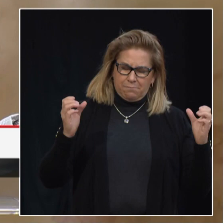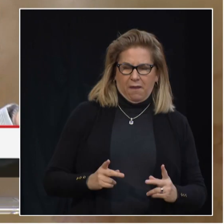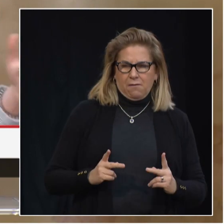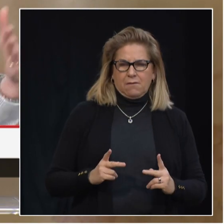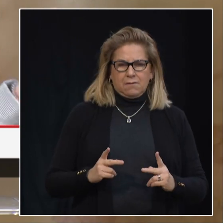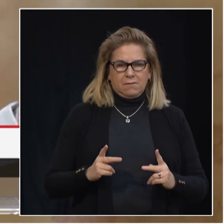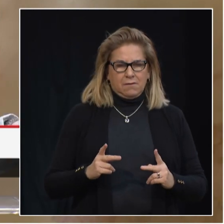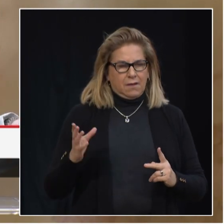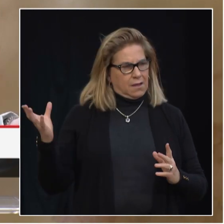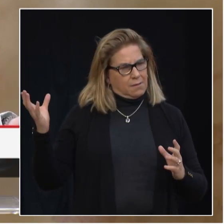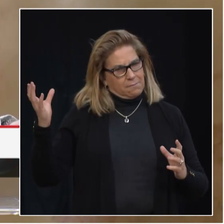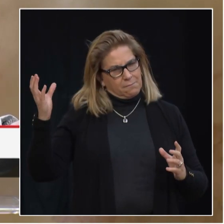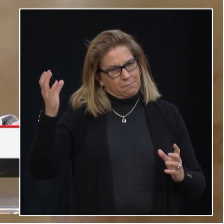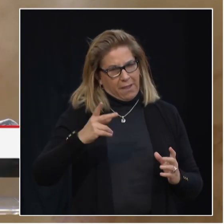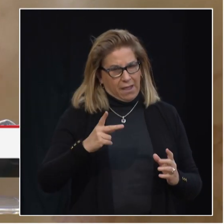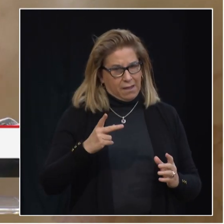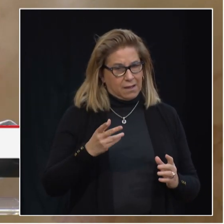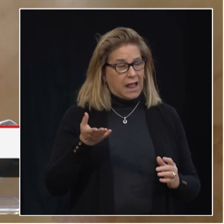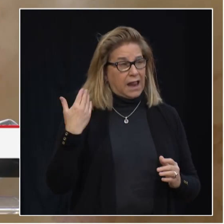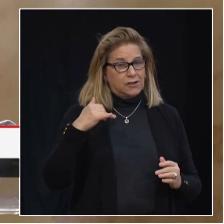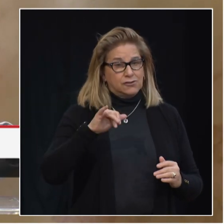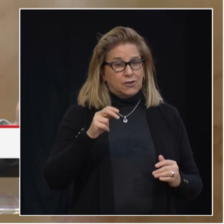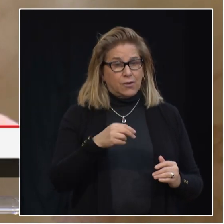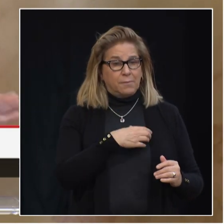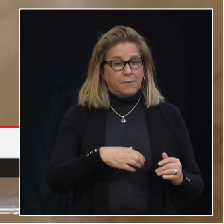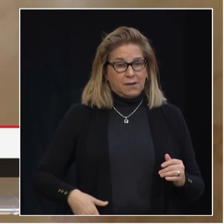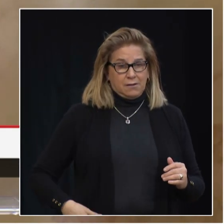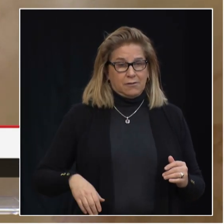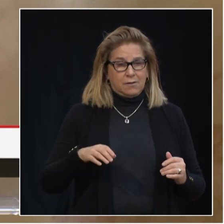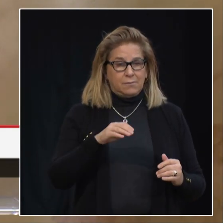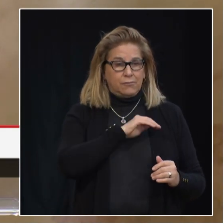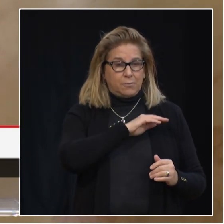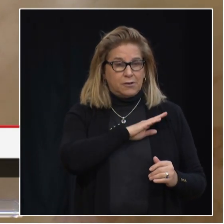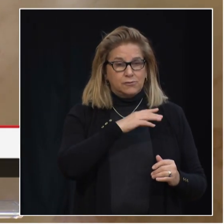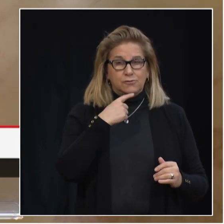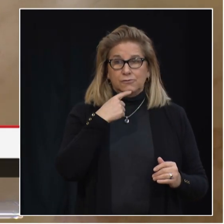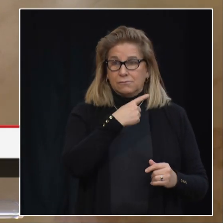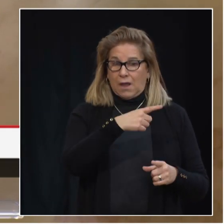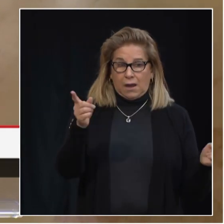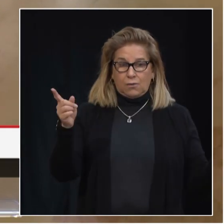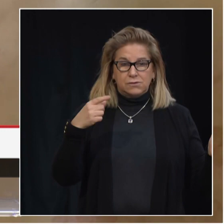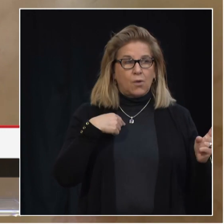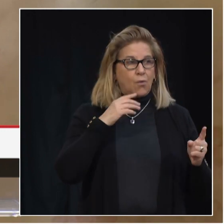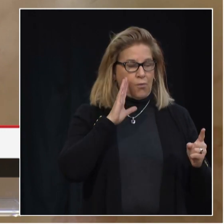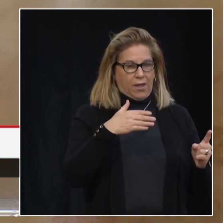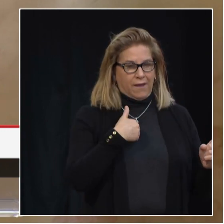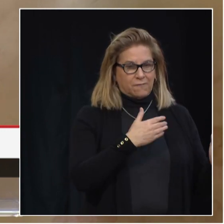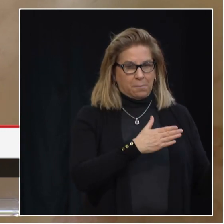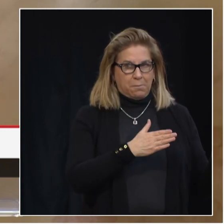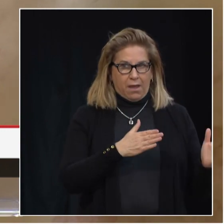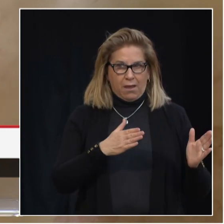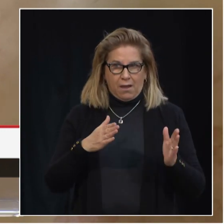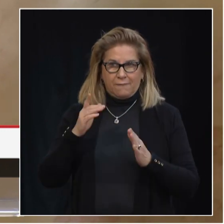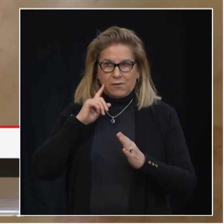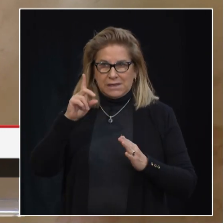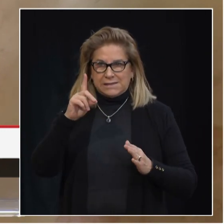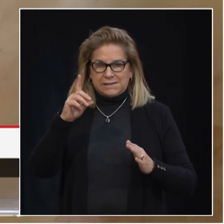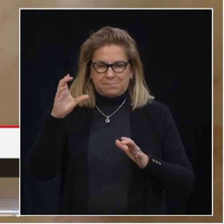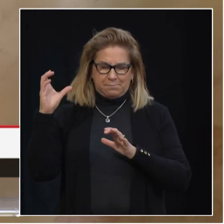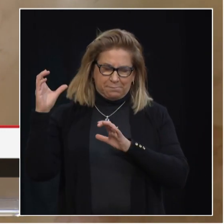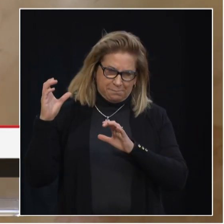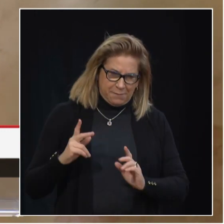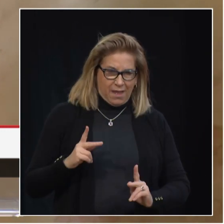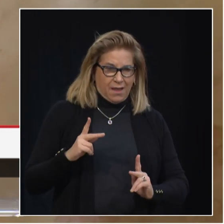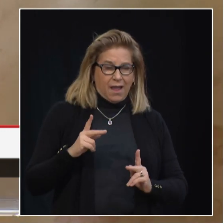course for economic development over the next 5 years. It sets some big goals to grow minority businesses,